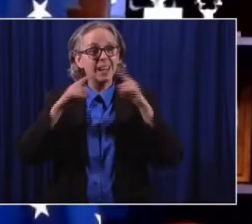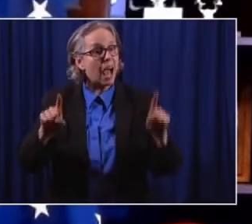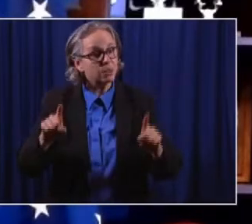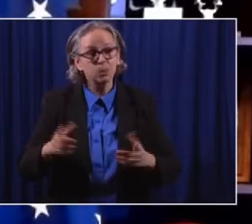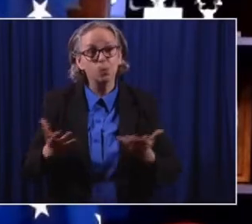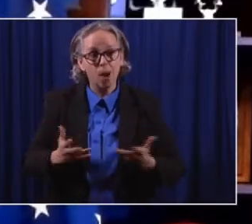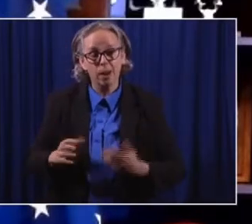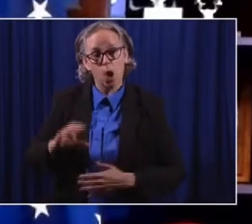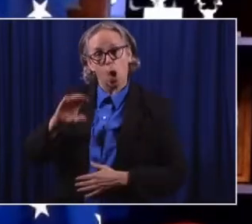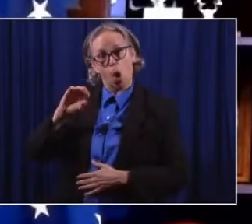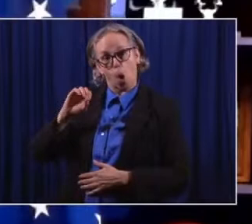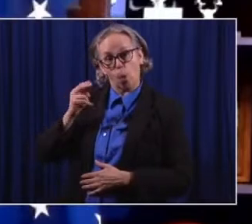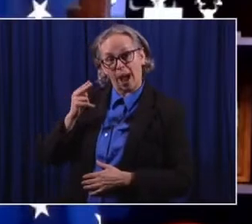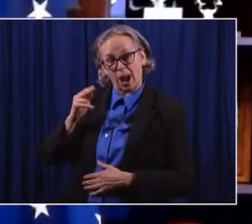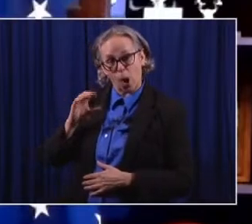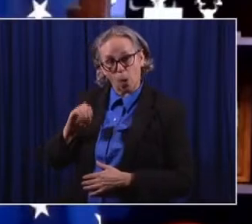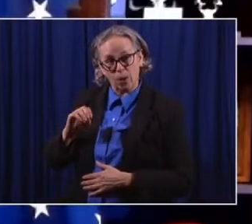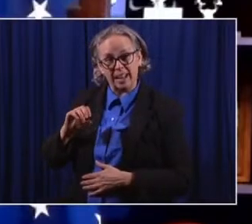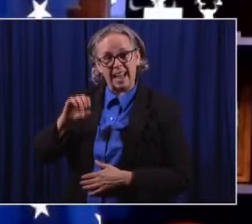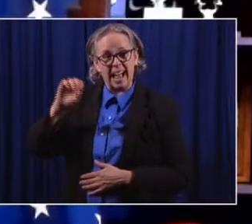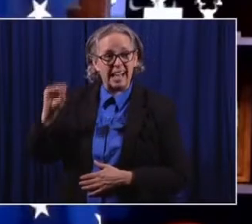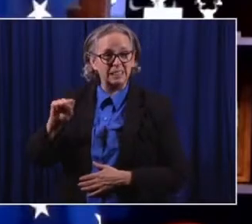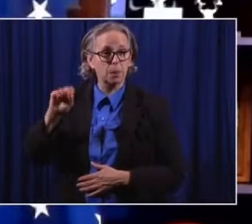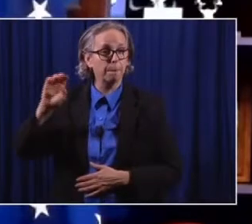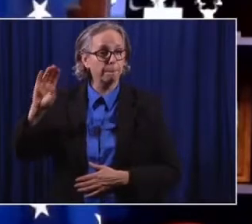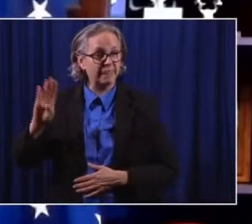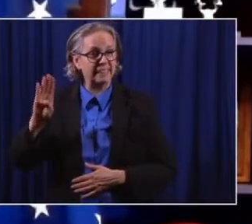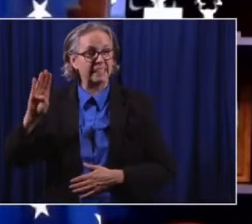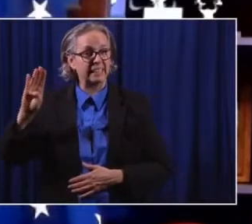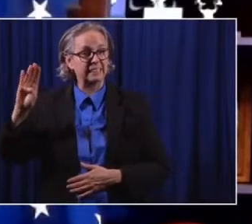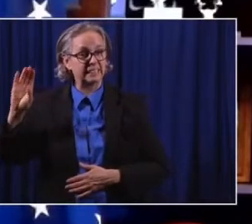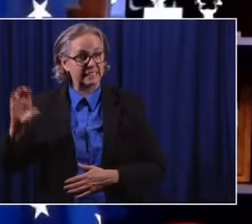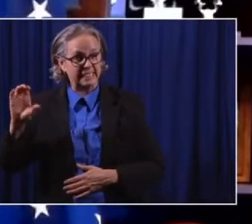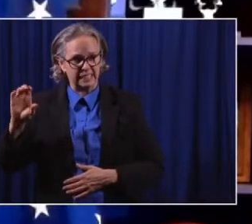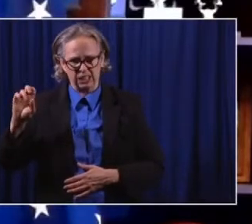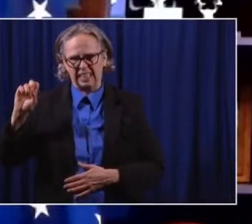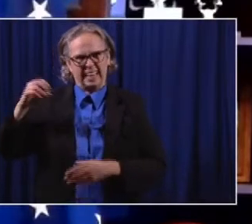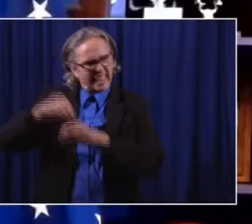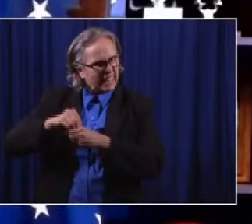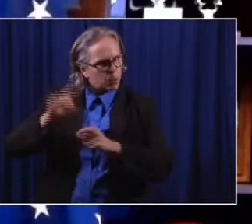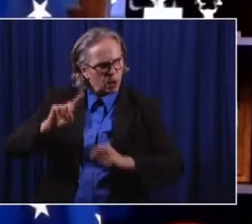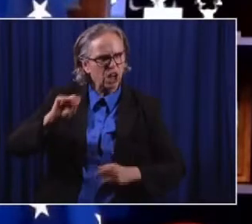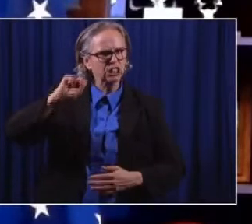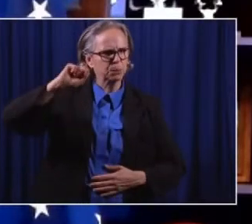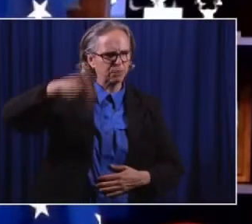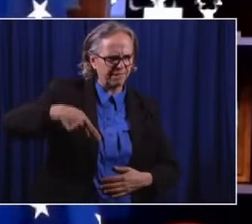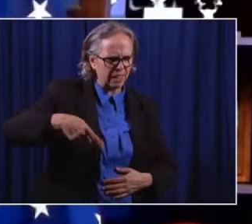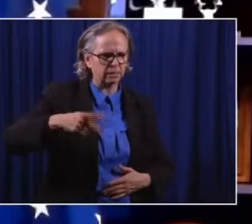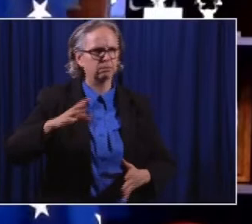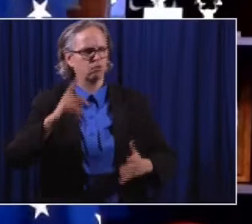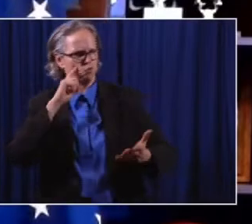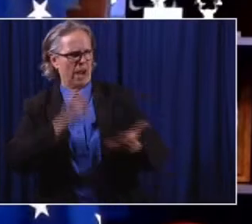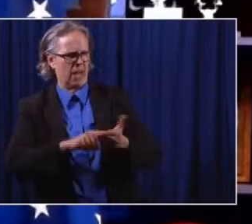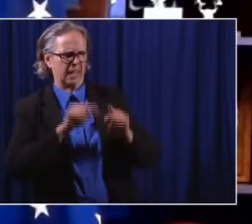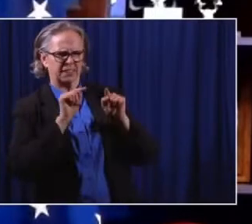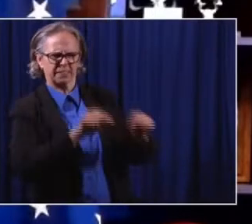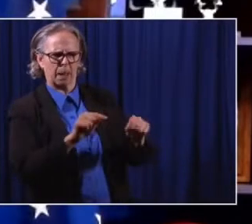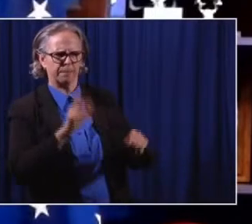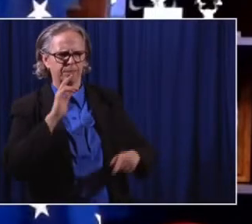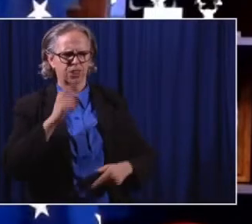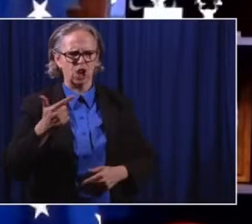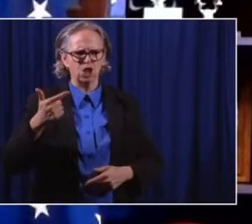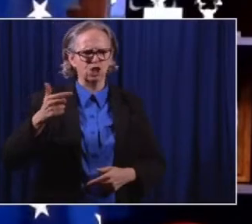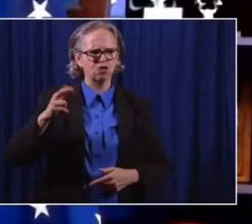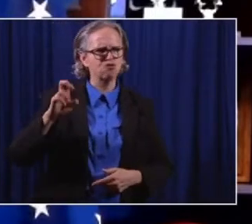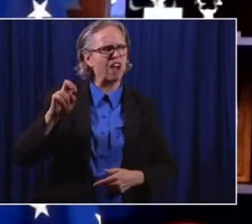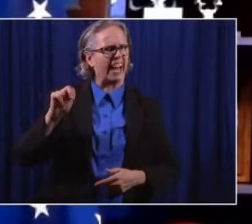in Springfield was recognized by the SBA as the Great Lakes Region Small Business Development Center